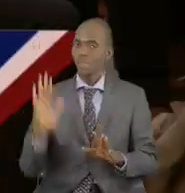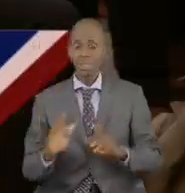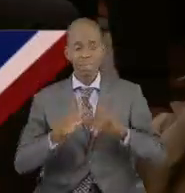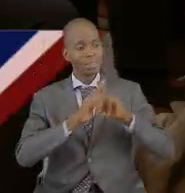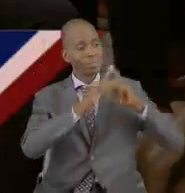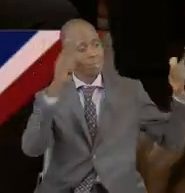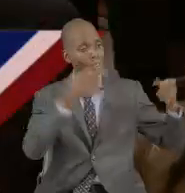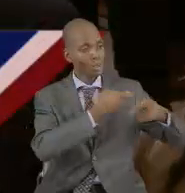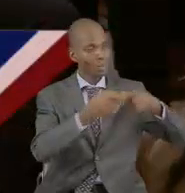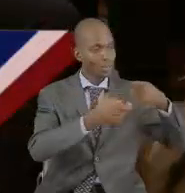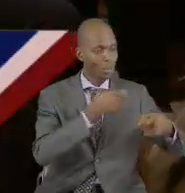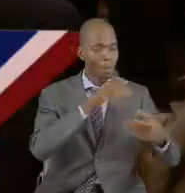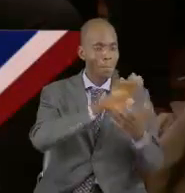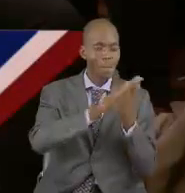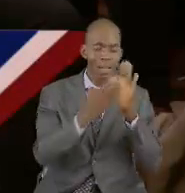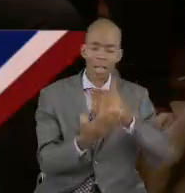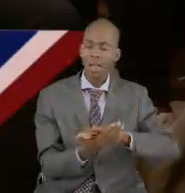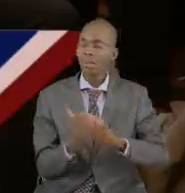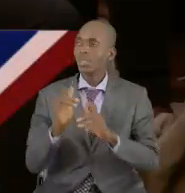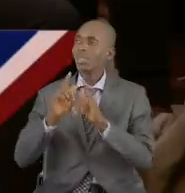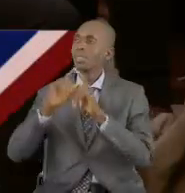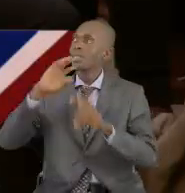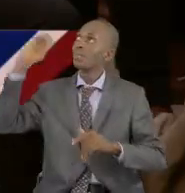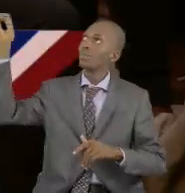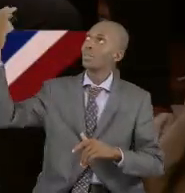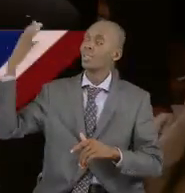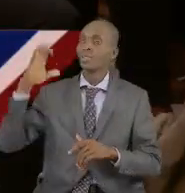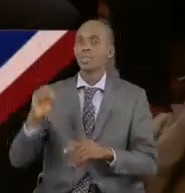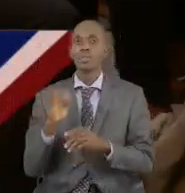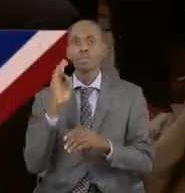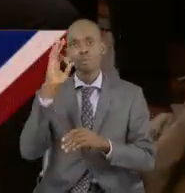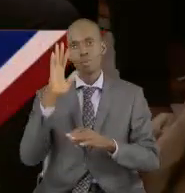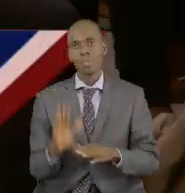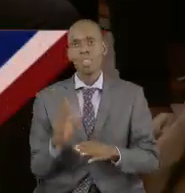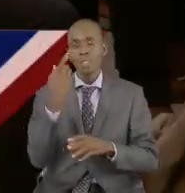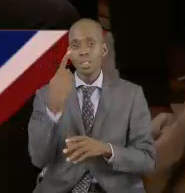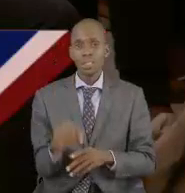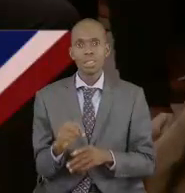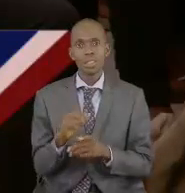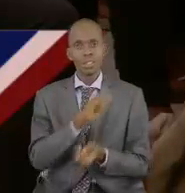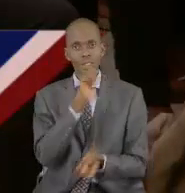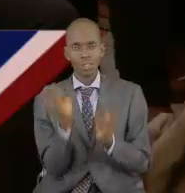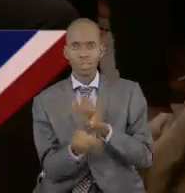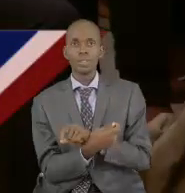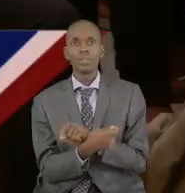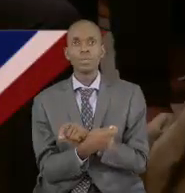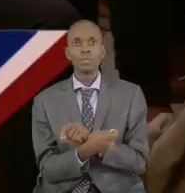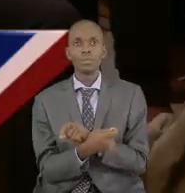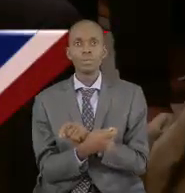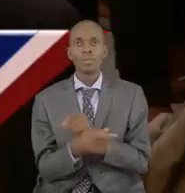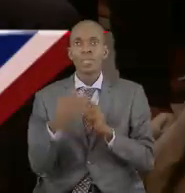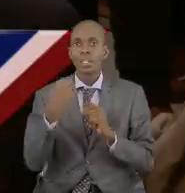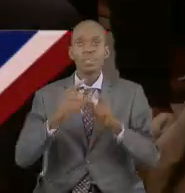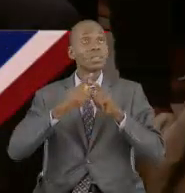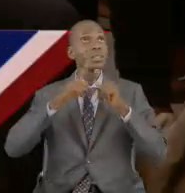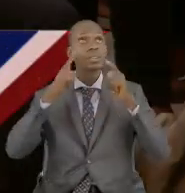persecutor became a gracious preacher. The transformation, the change, the